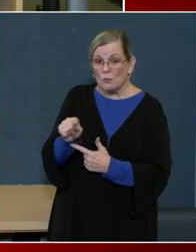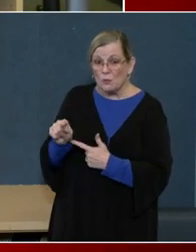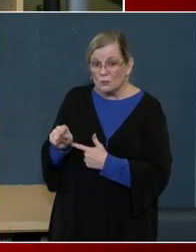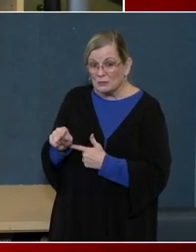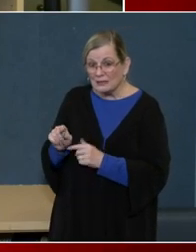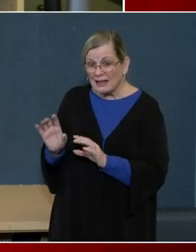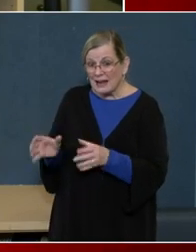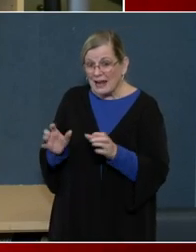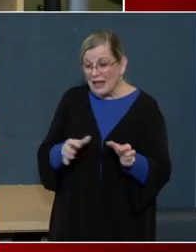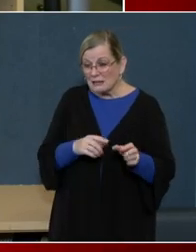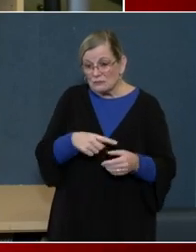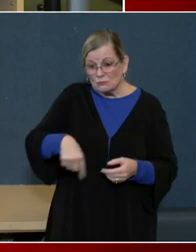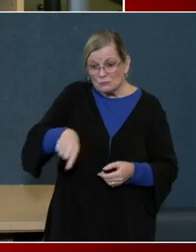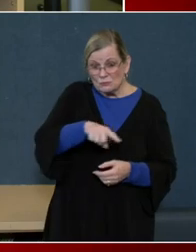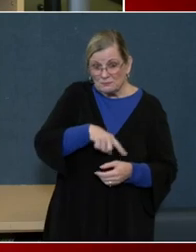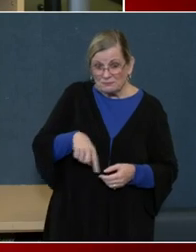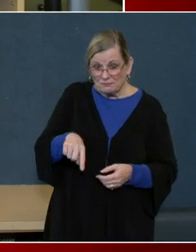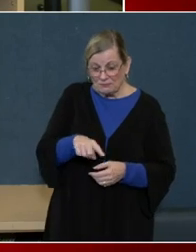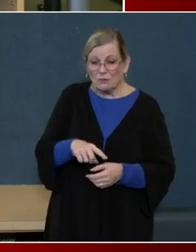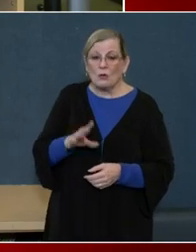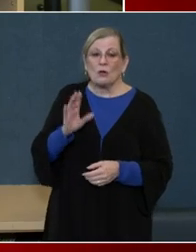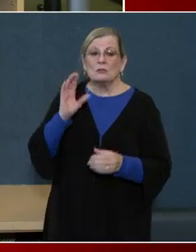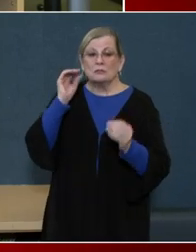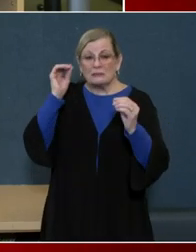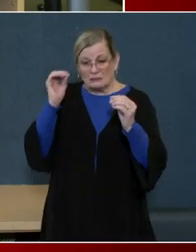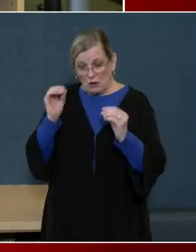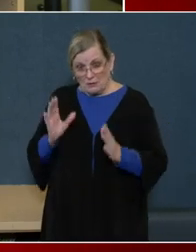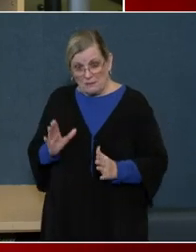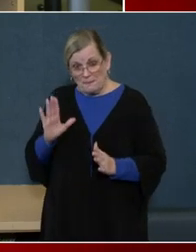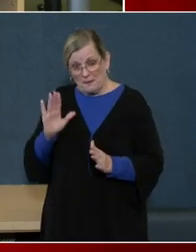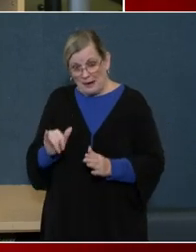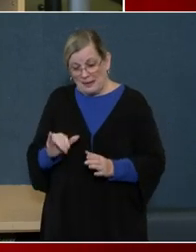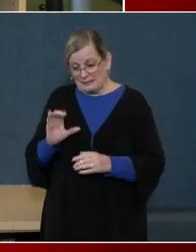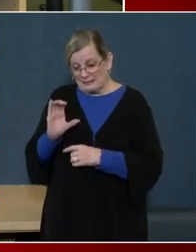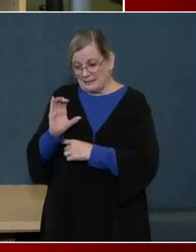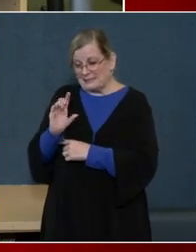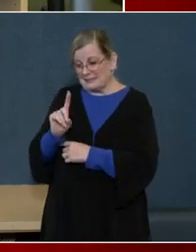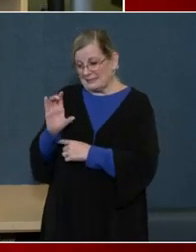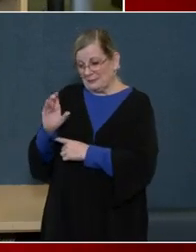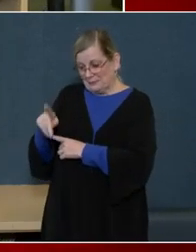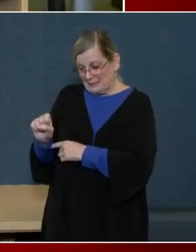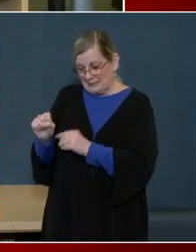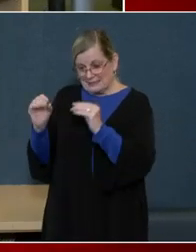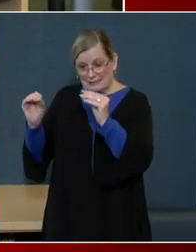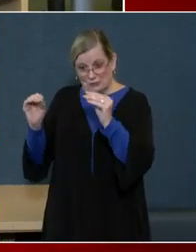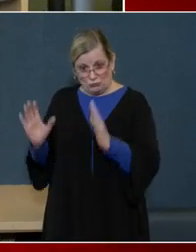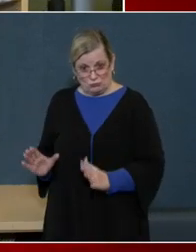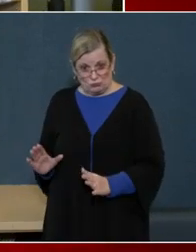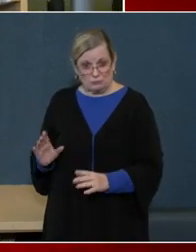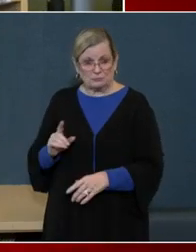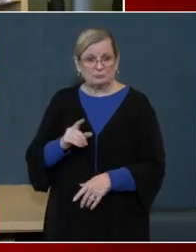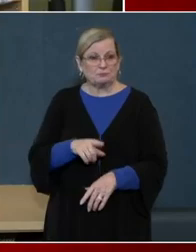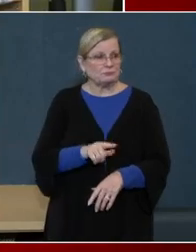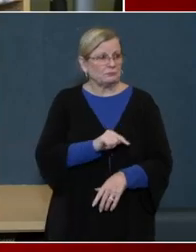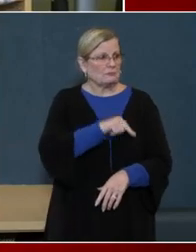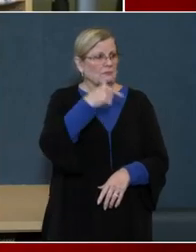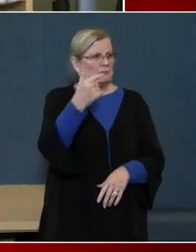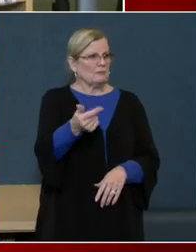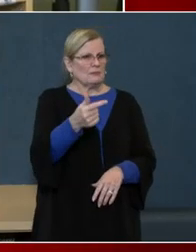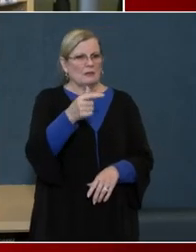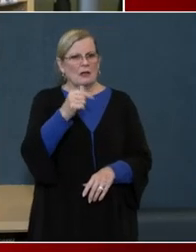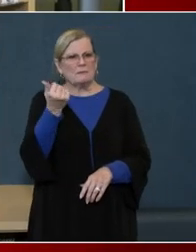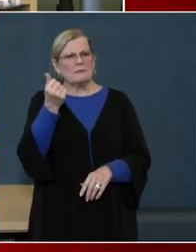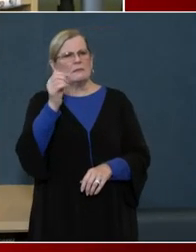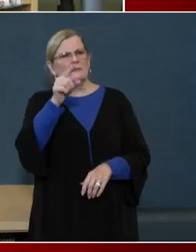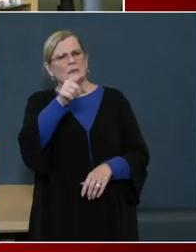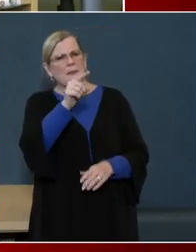taught by our DCPS teachers. Yes, Perry. How much money will it cost you to hire additional